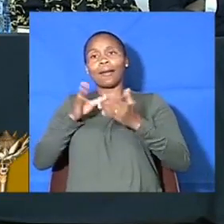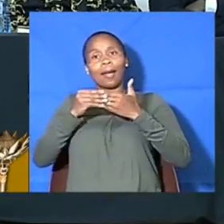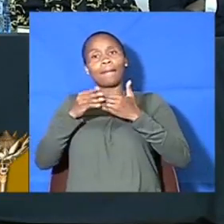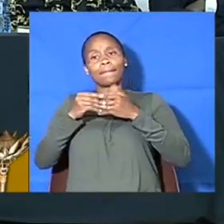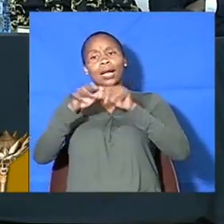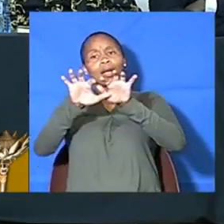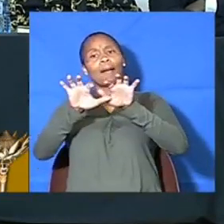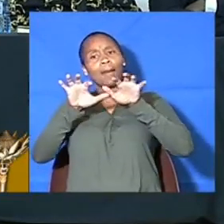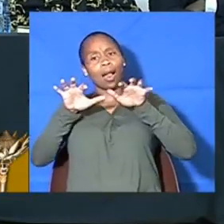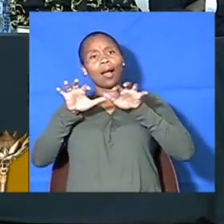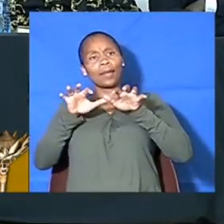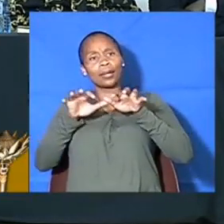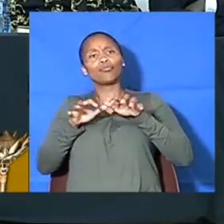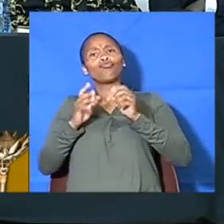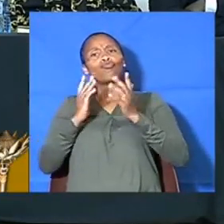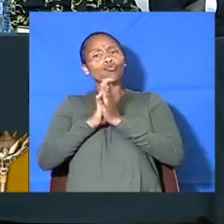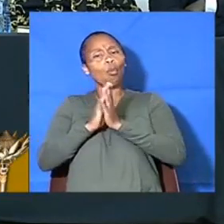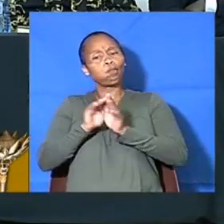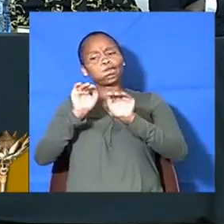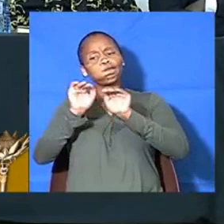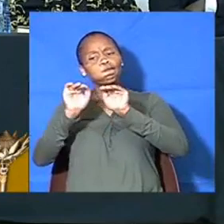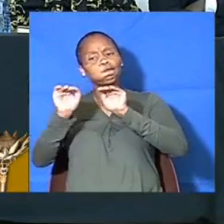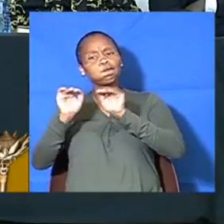Professor Olive Shisan.